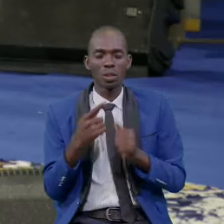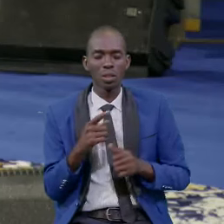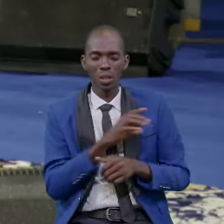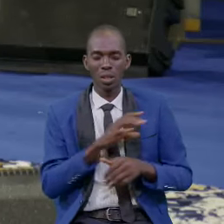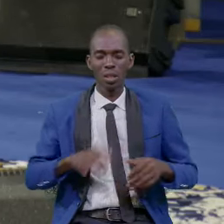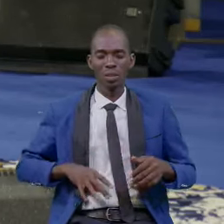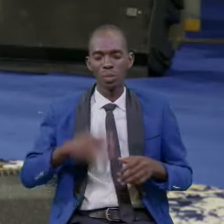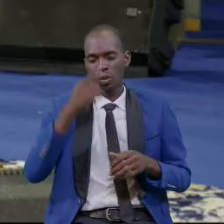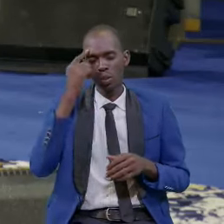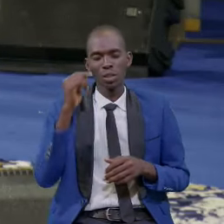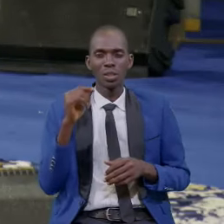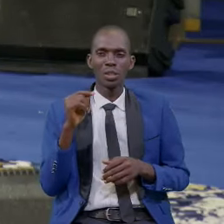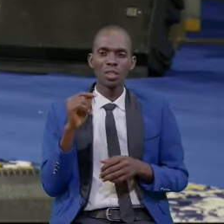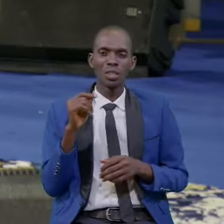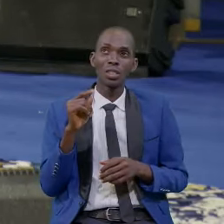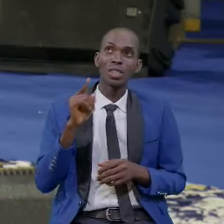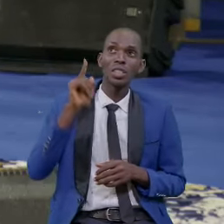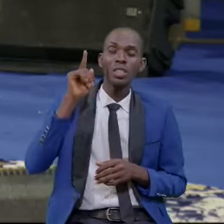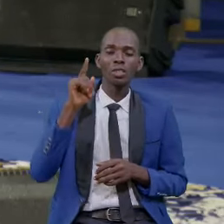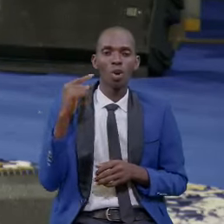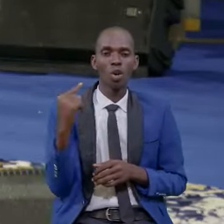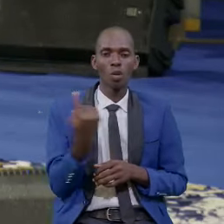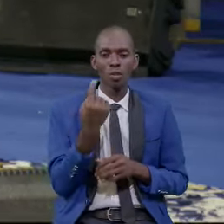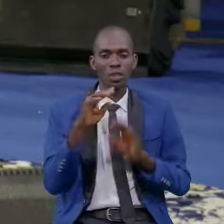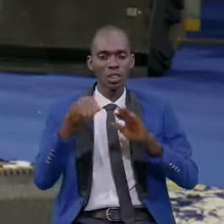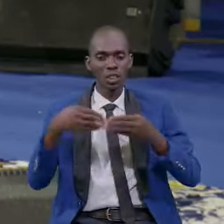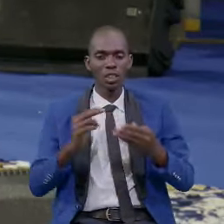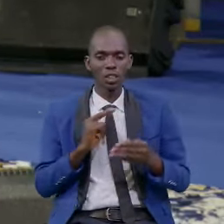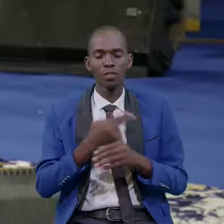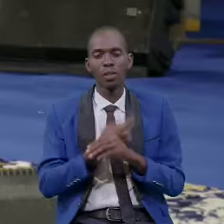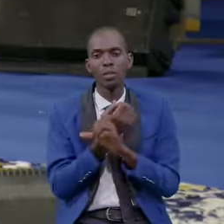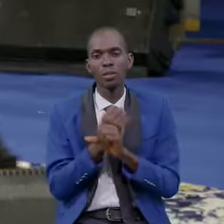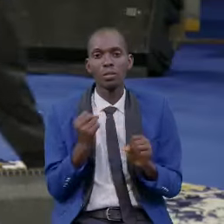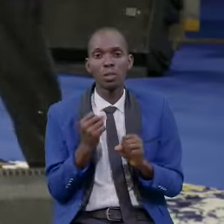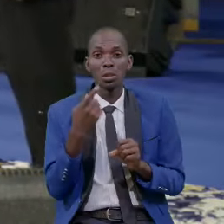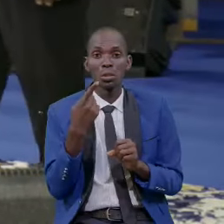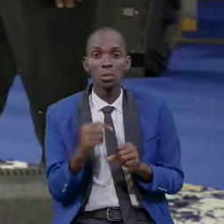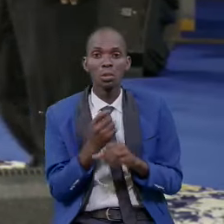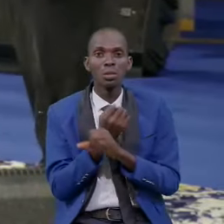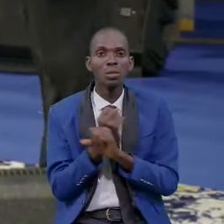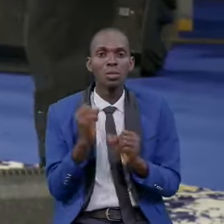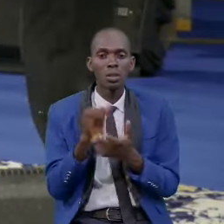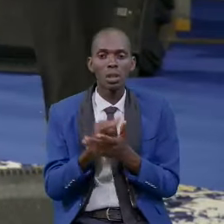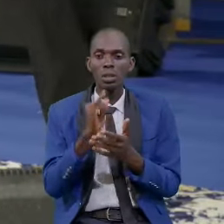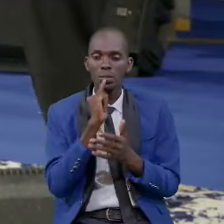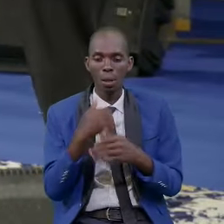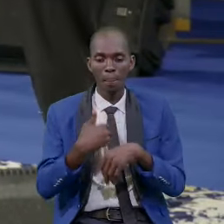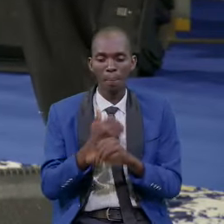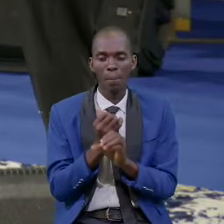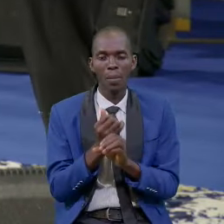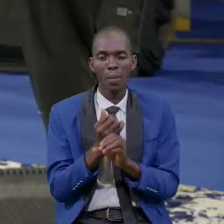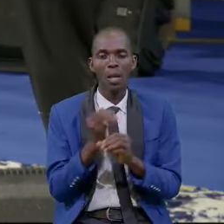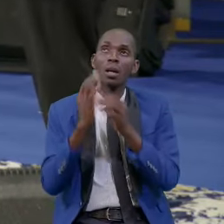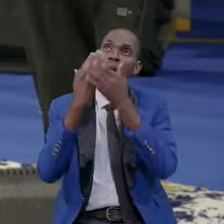one that gives us salvation. The salvation made in heaven, and the salvation